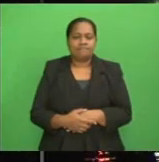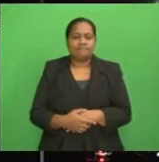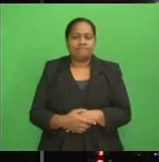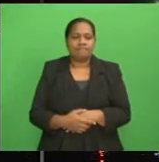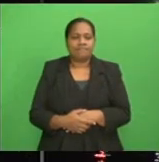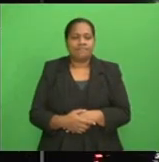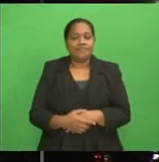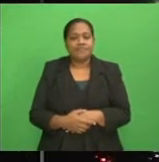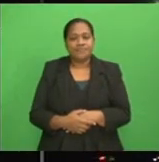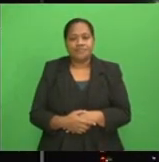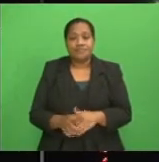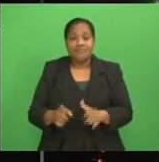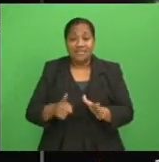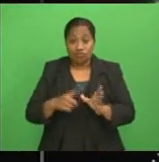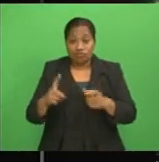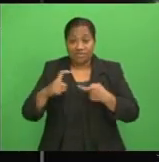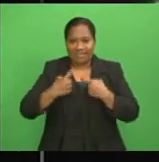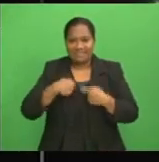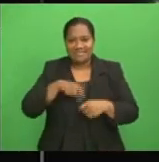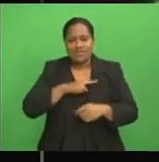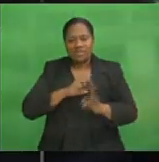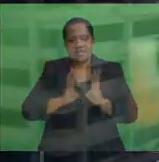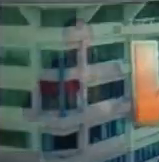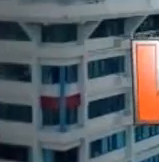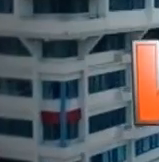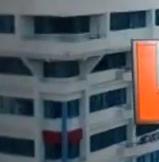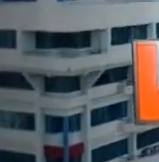And Angie joins us now with weather.